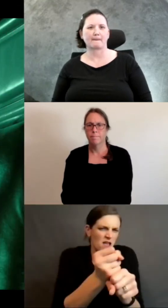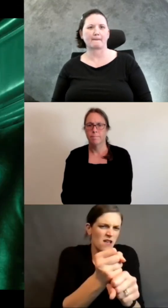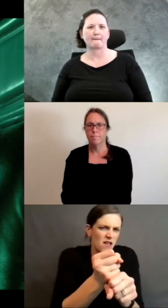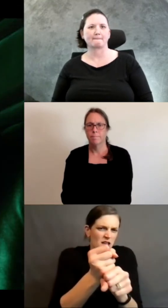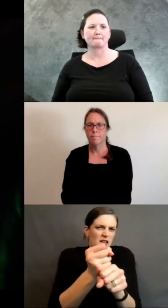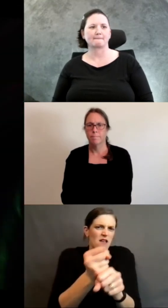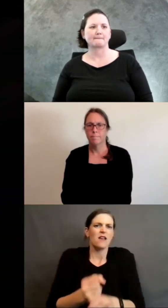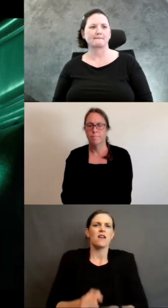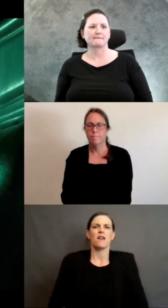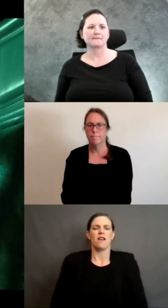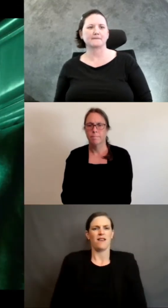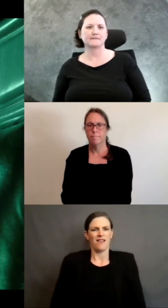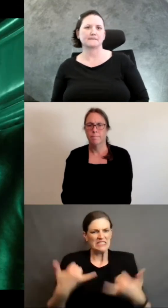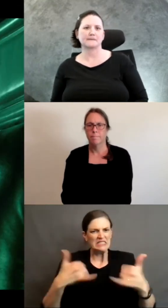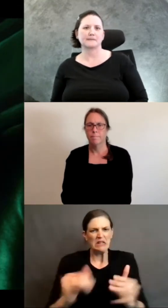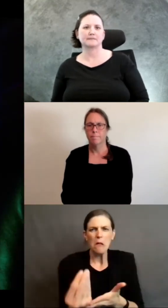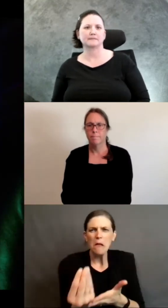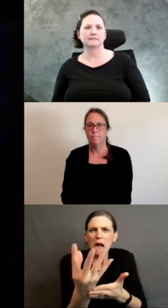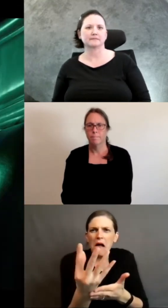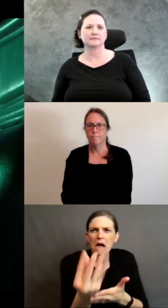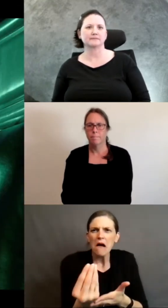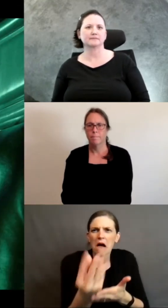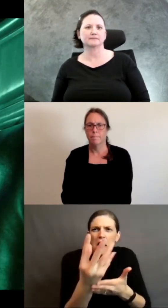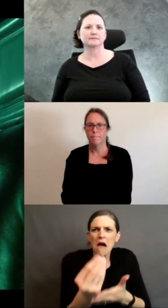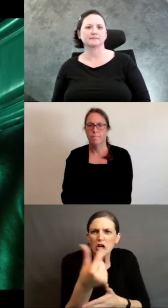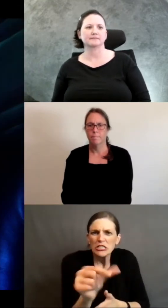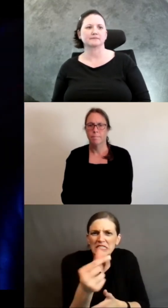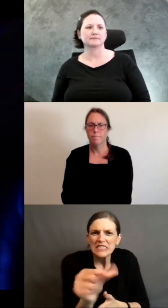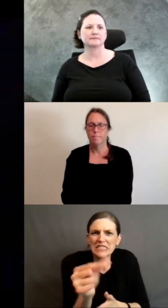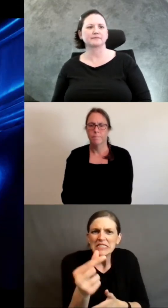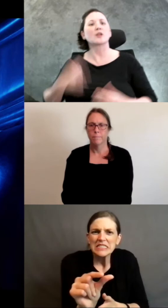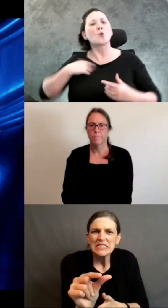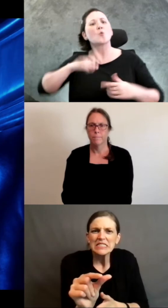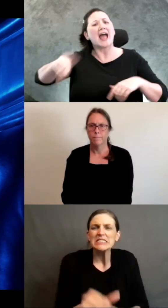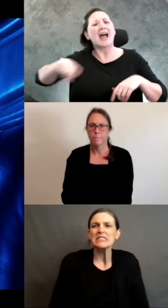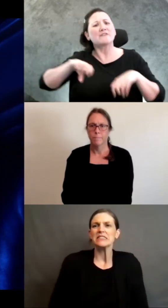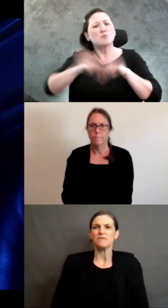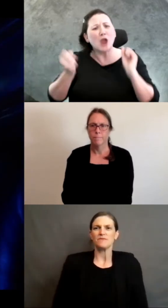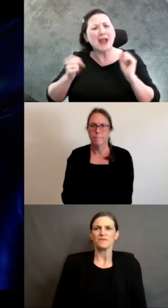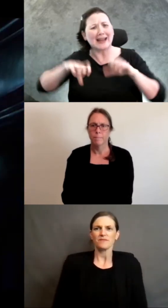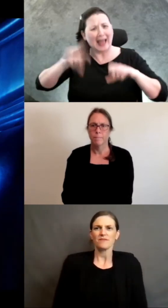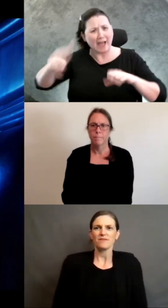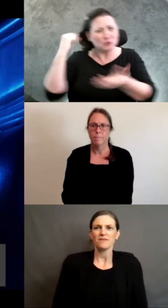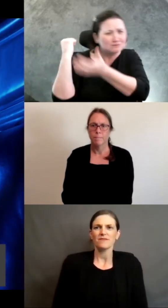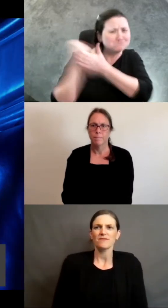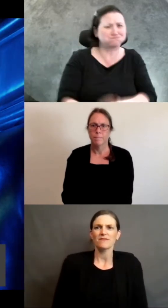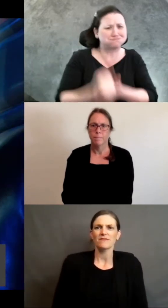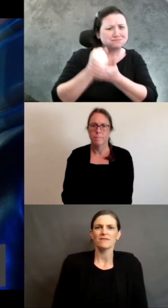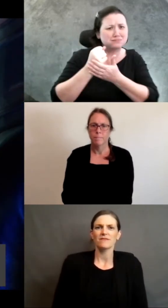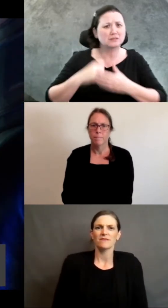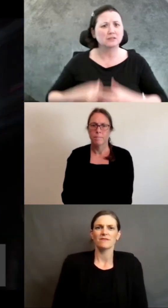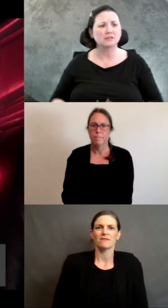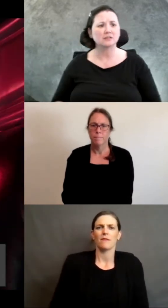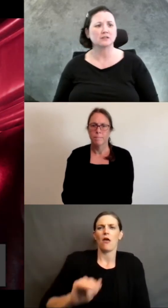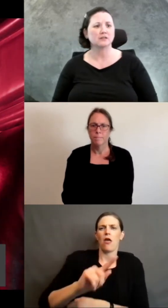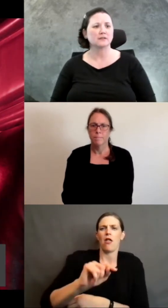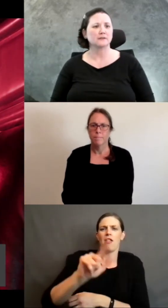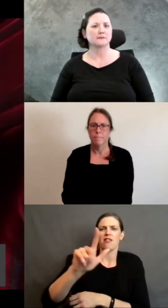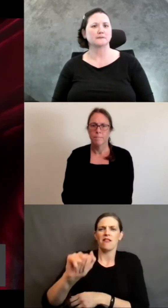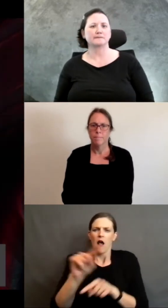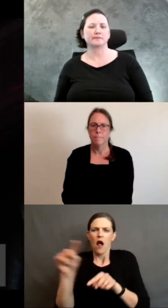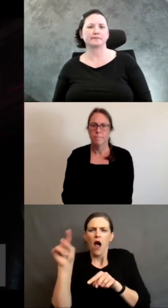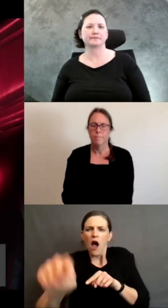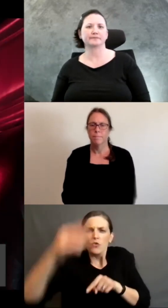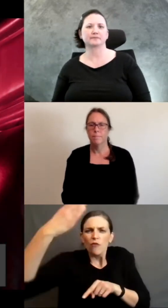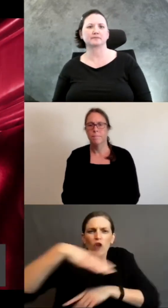The relay continues to blink green. We've got to smash it! We've got to break it! Alita goes to the front of the stage and